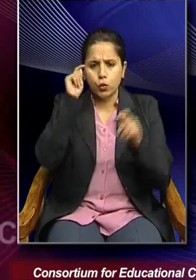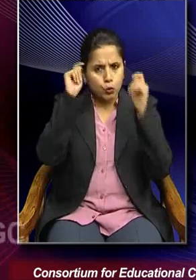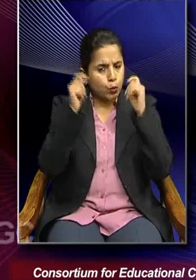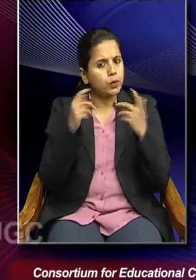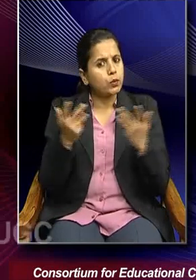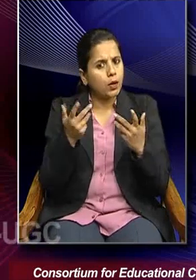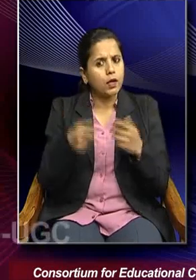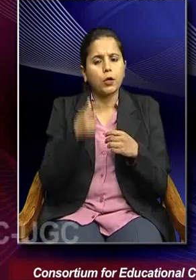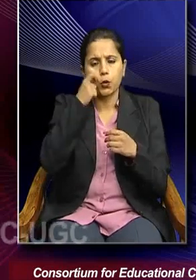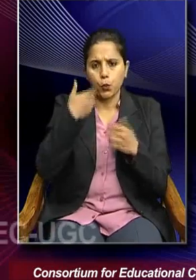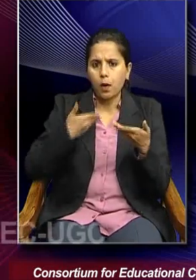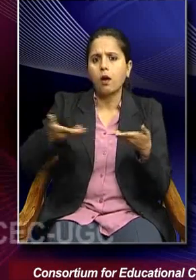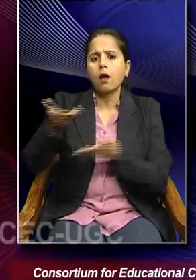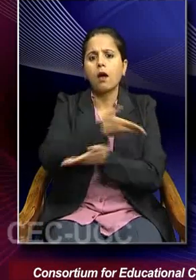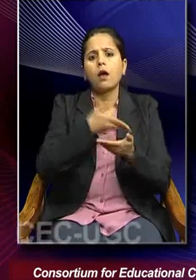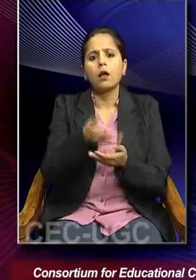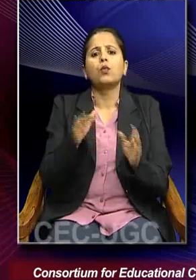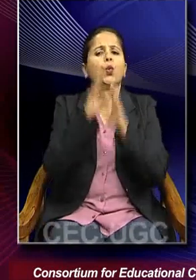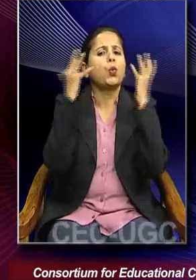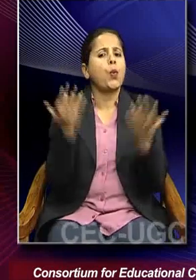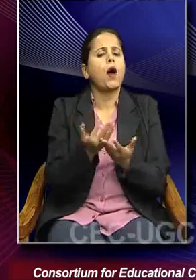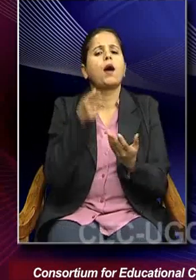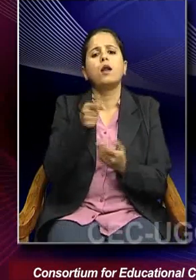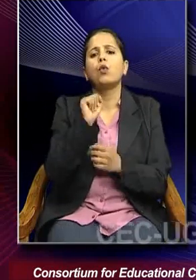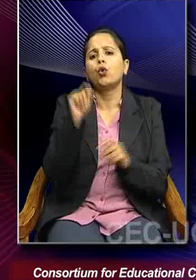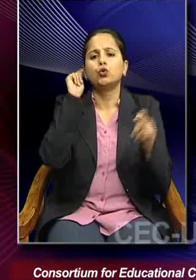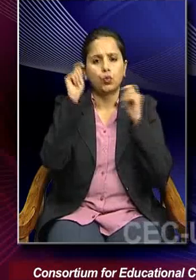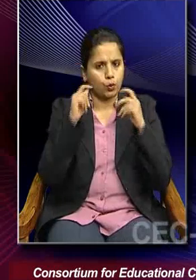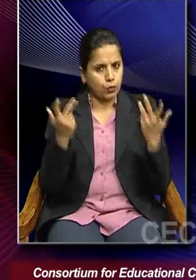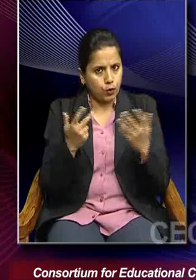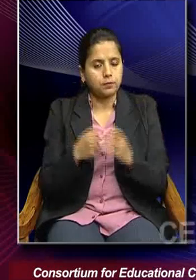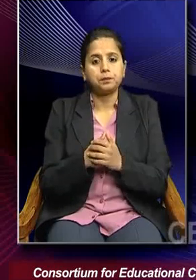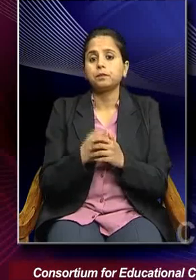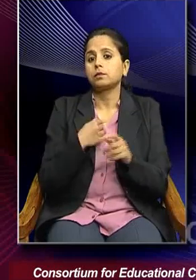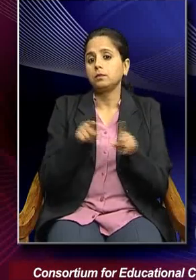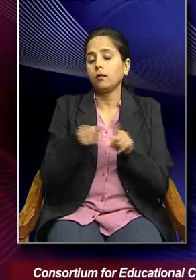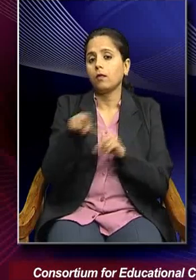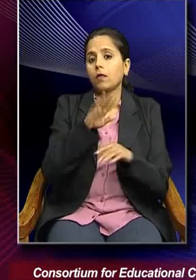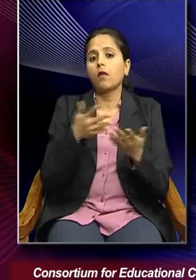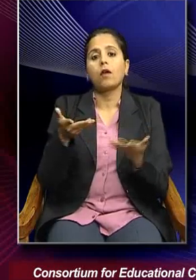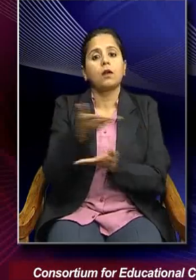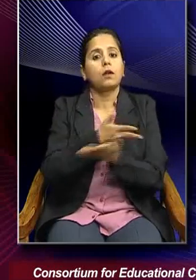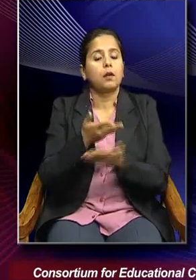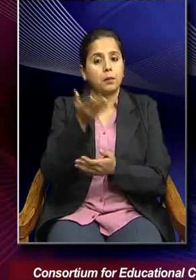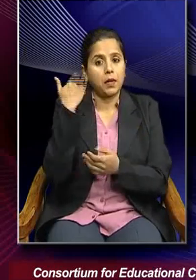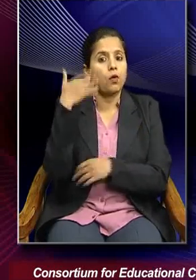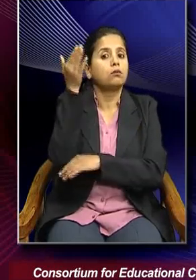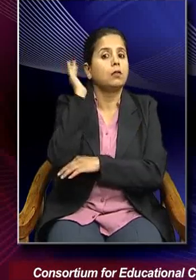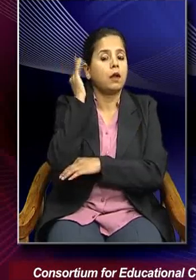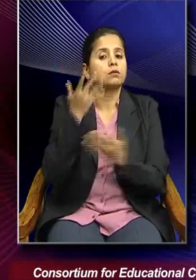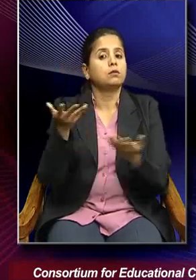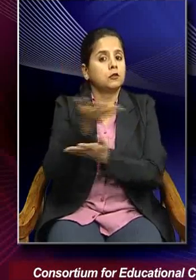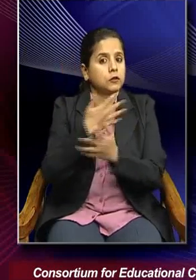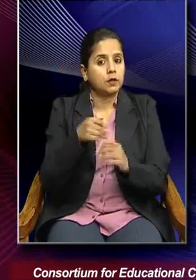of human beings in this world. And we also discussed in the previous lecture